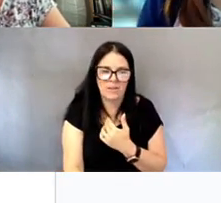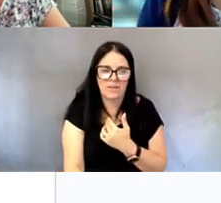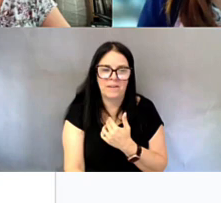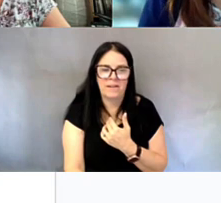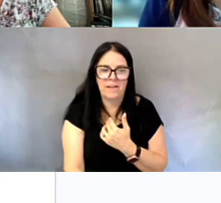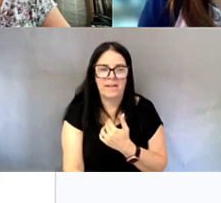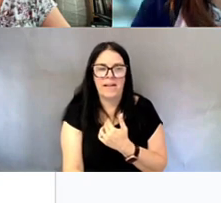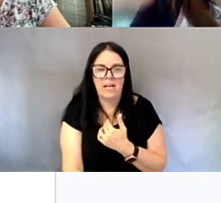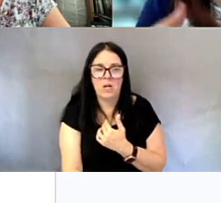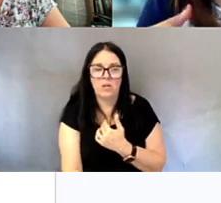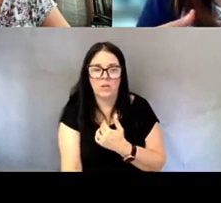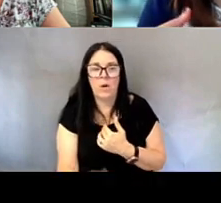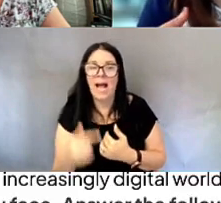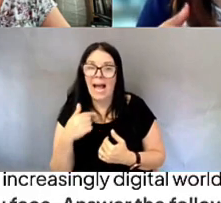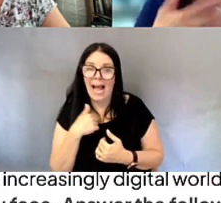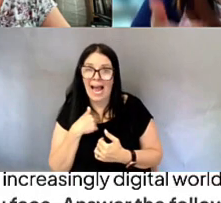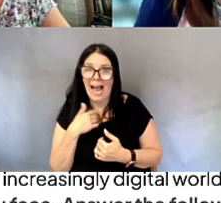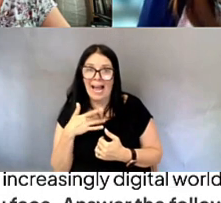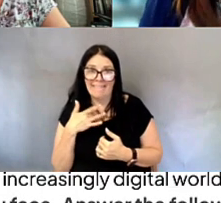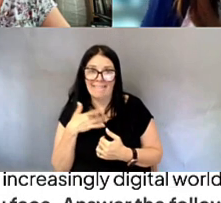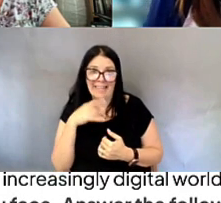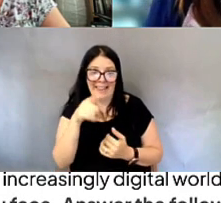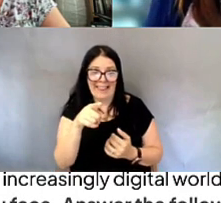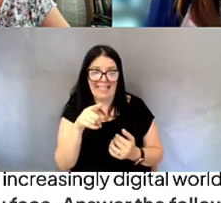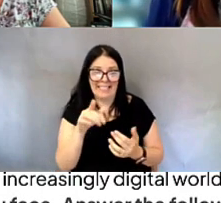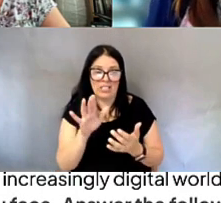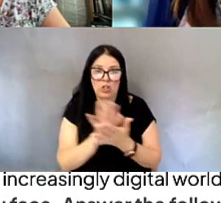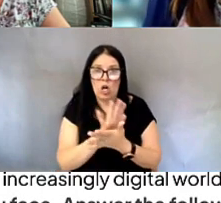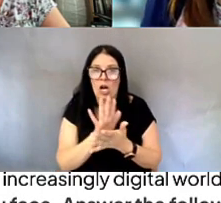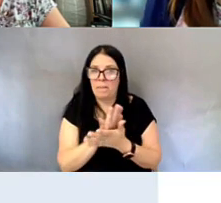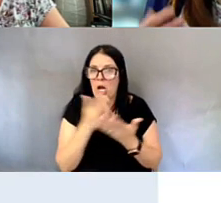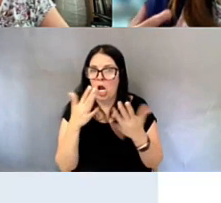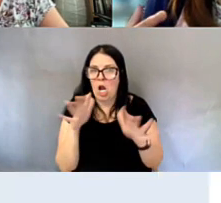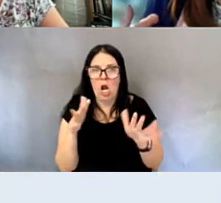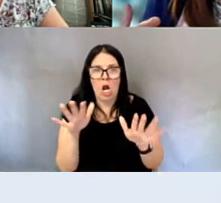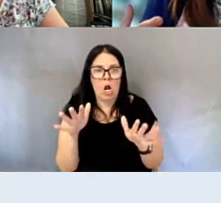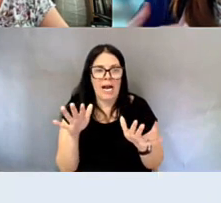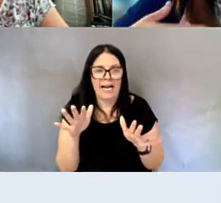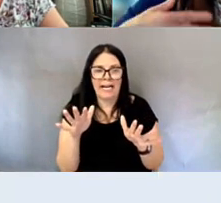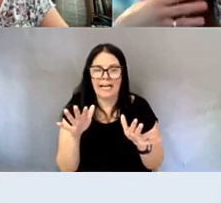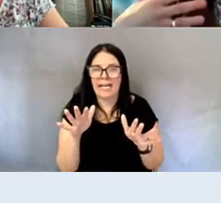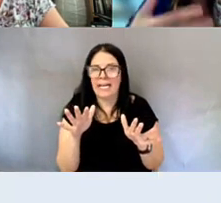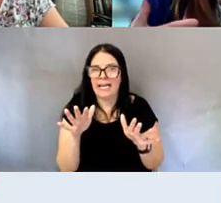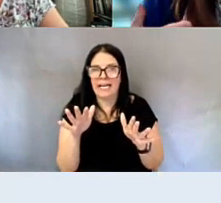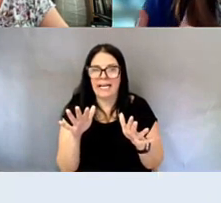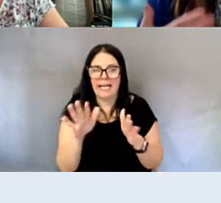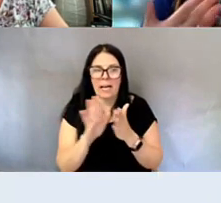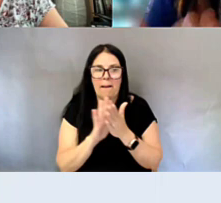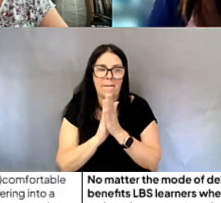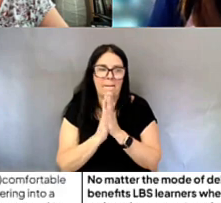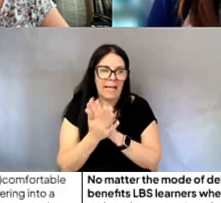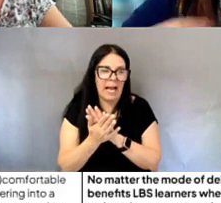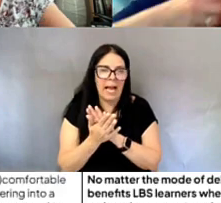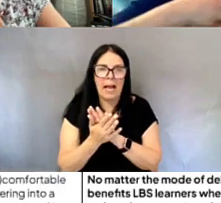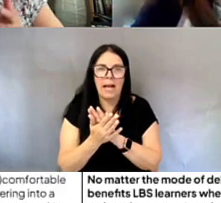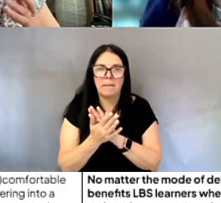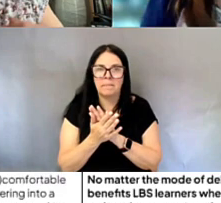I feel like this document already has become a dialogue in progress